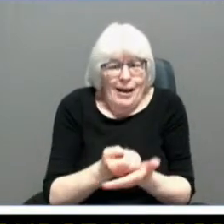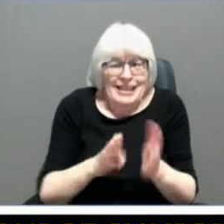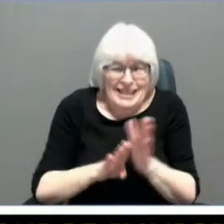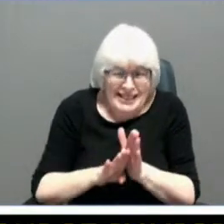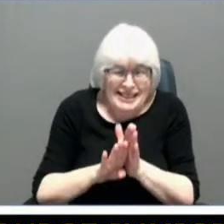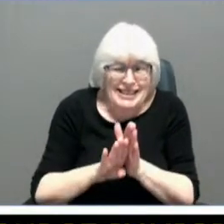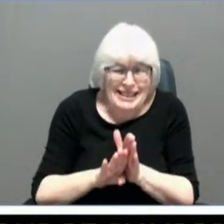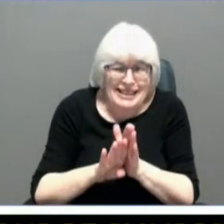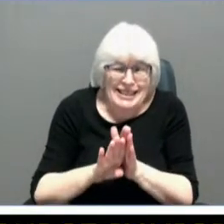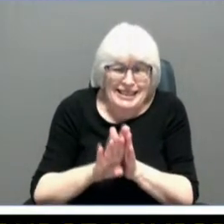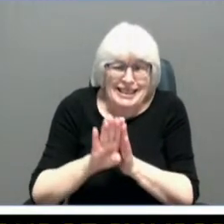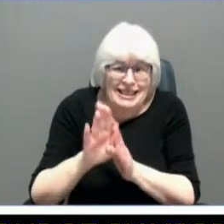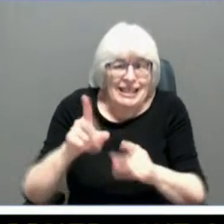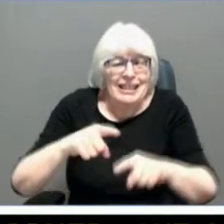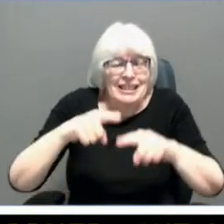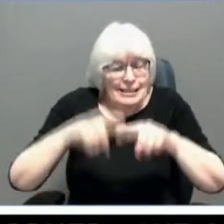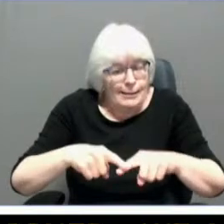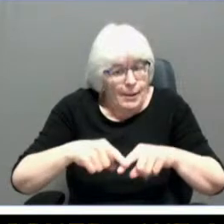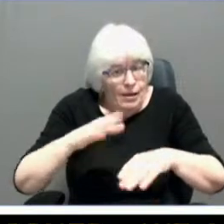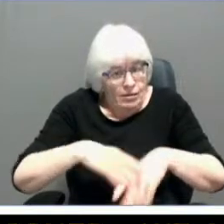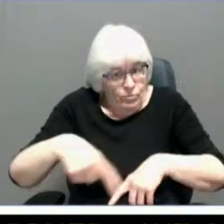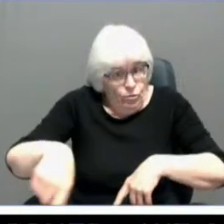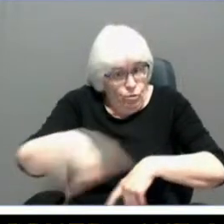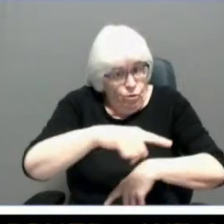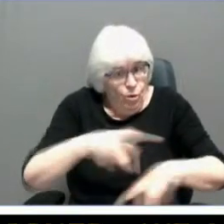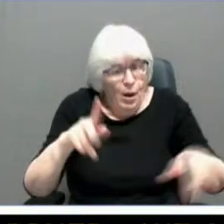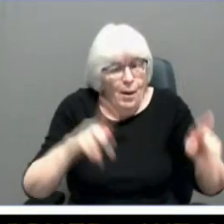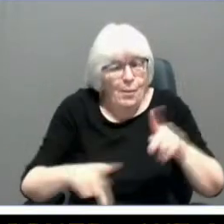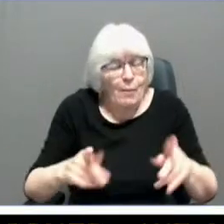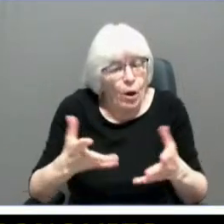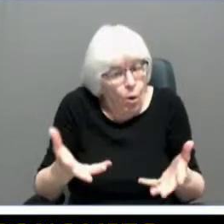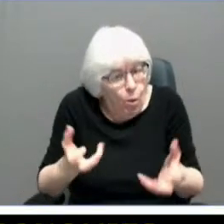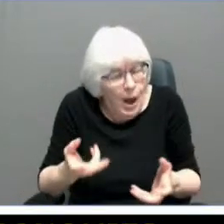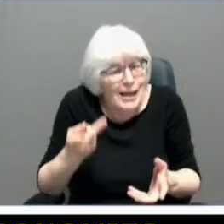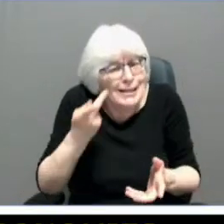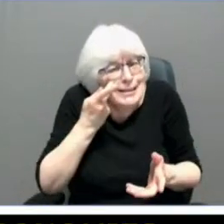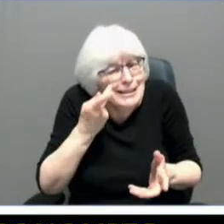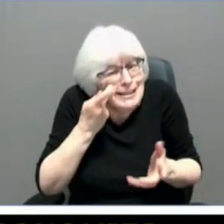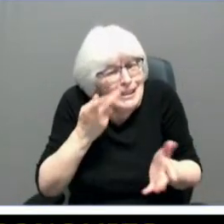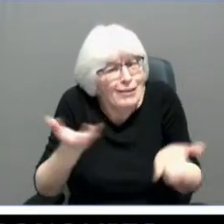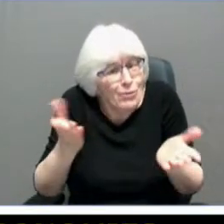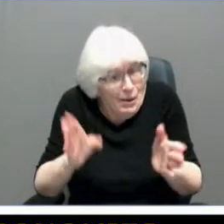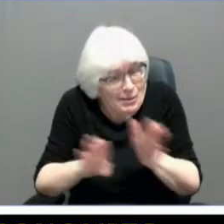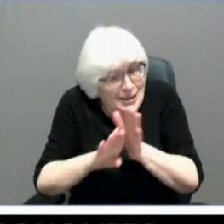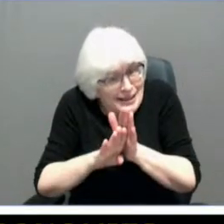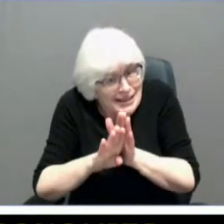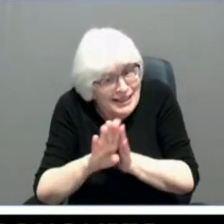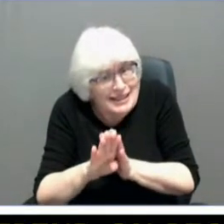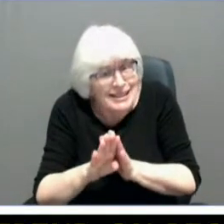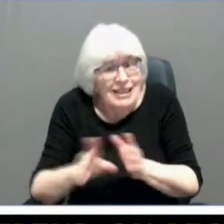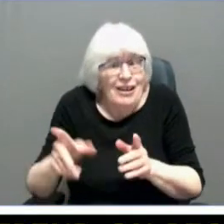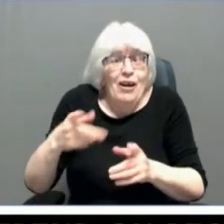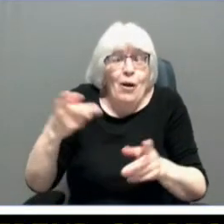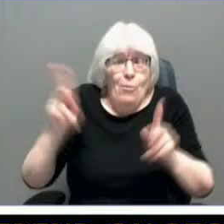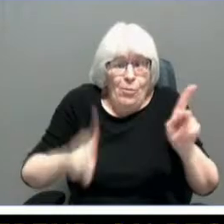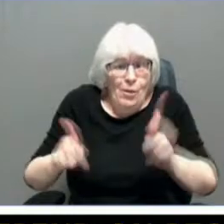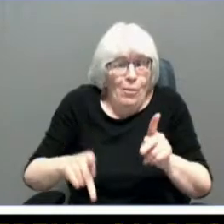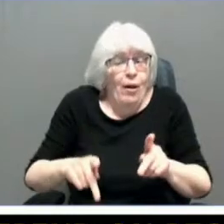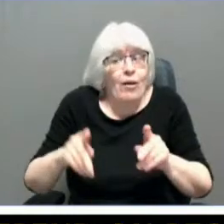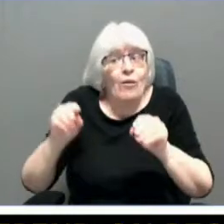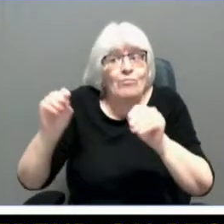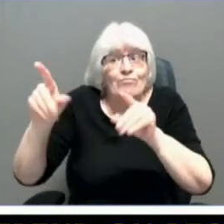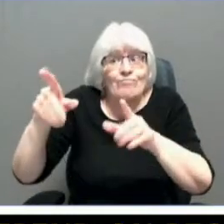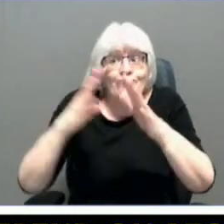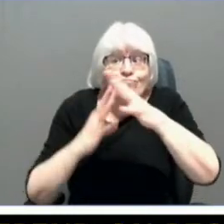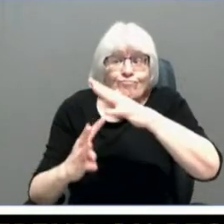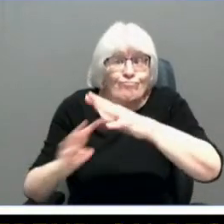regions are growing. We want to see that. We want to see more of that. So we want to welcome more people to the region. Immigration, a big topic of discussion, and of